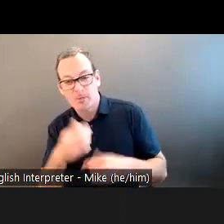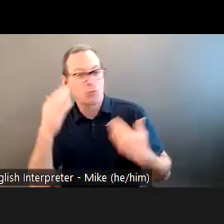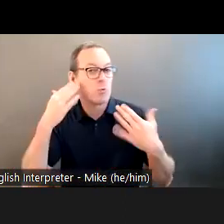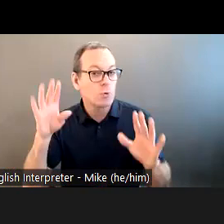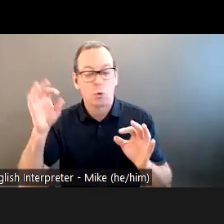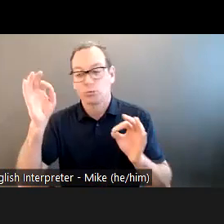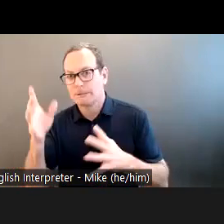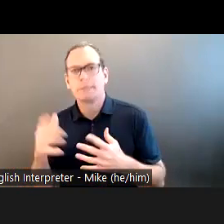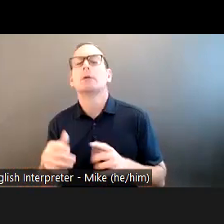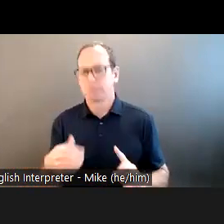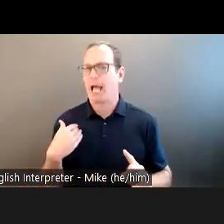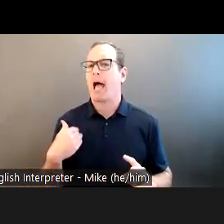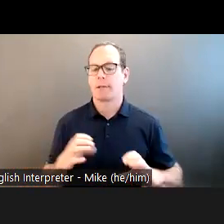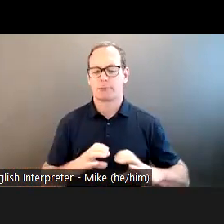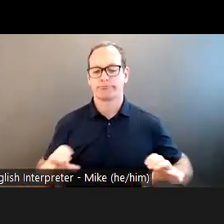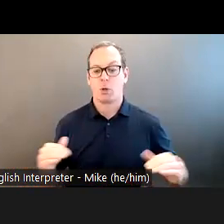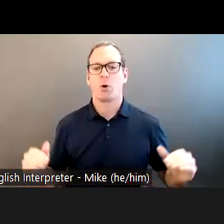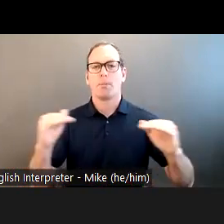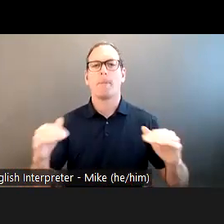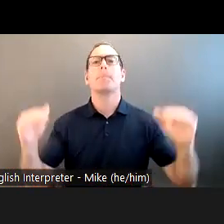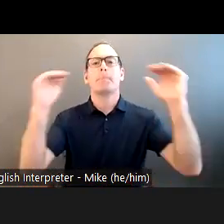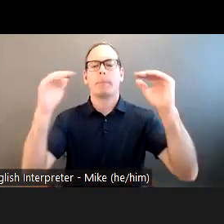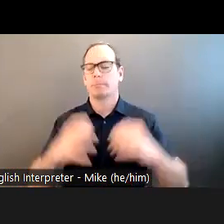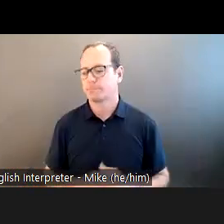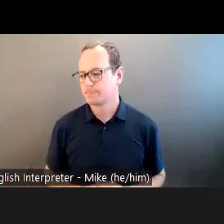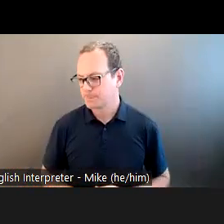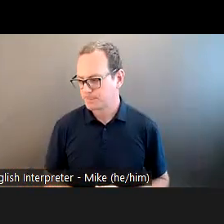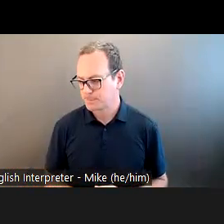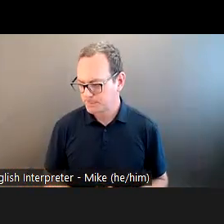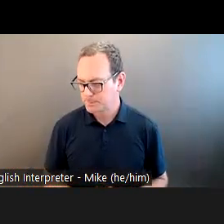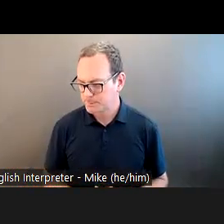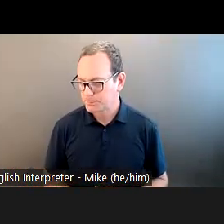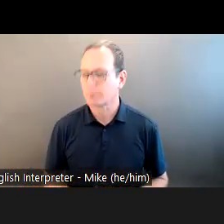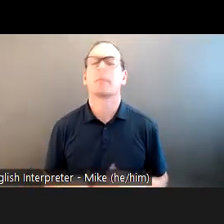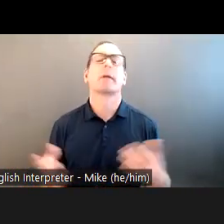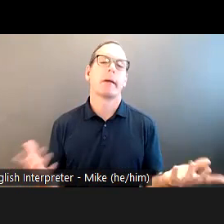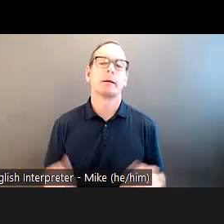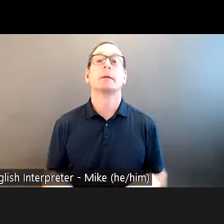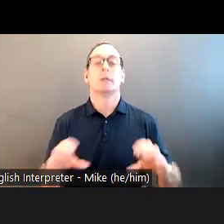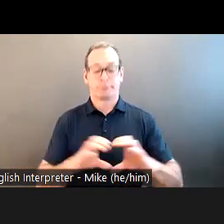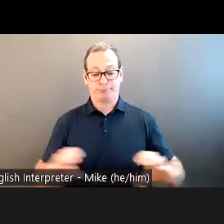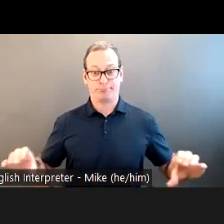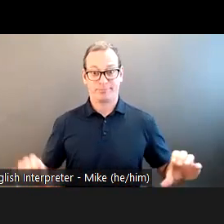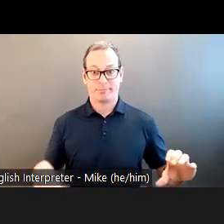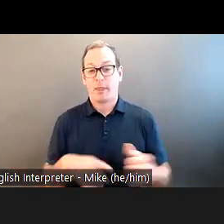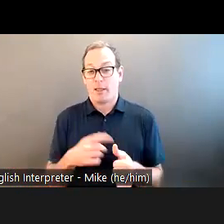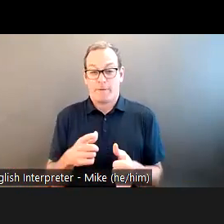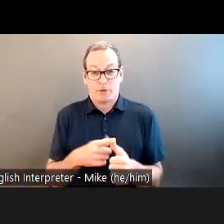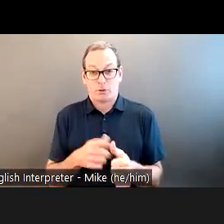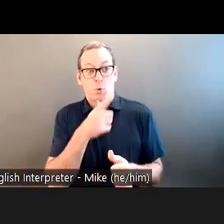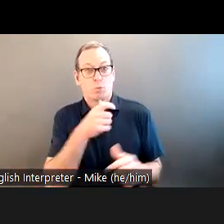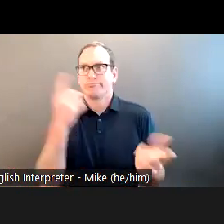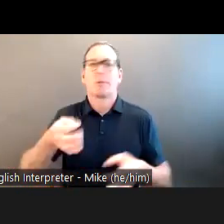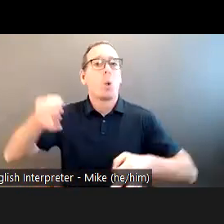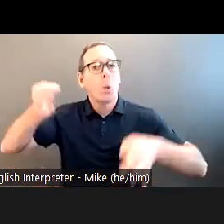can make decisions on your behalf. The first section is going to be anyone who essentially has a piece of paper. They've been appointed by a court, so they've